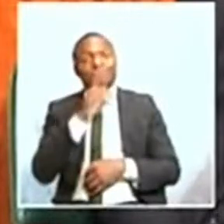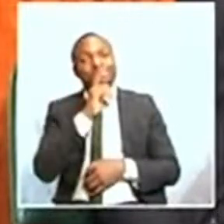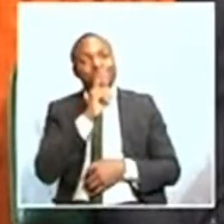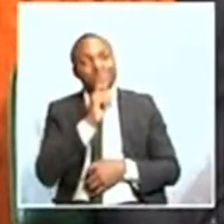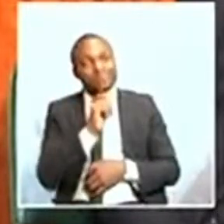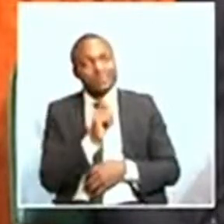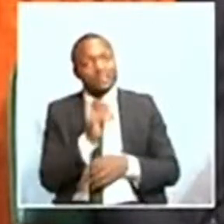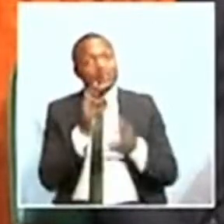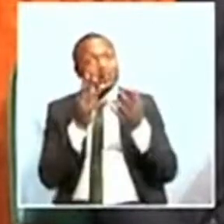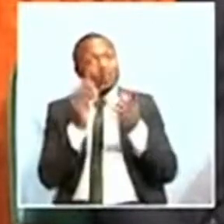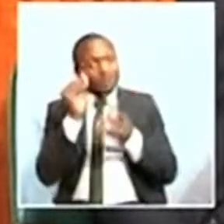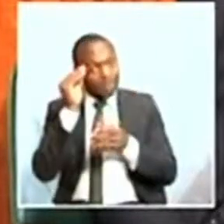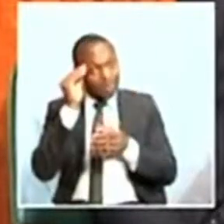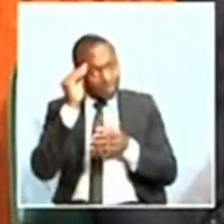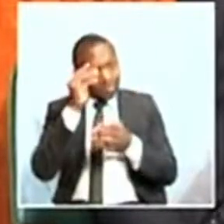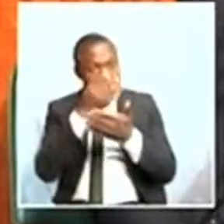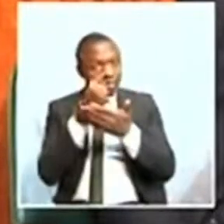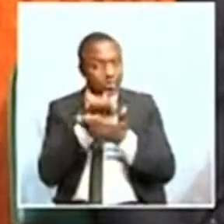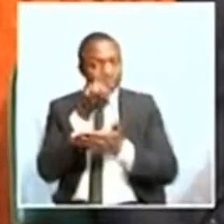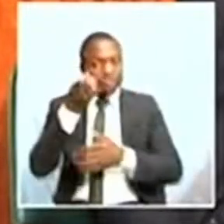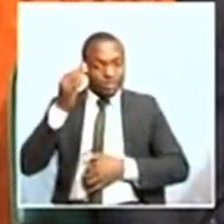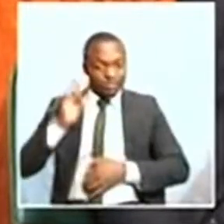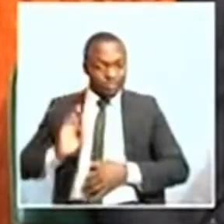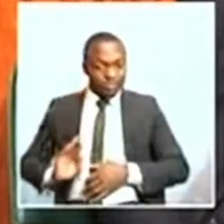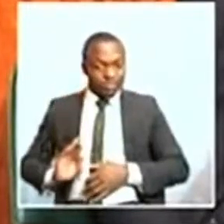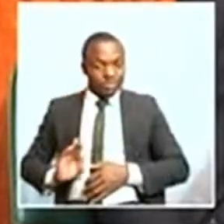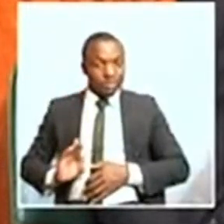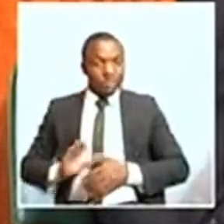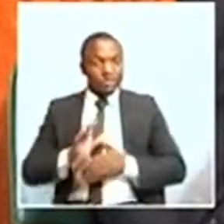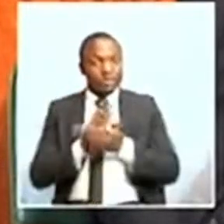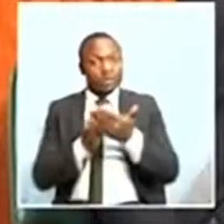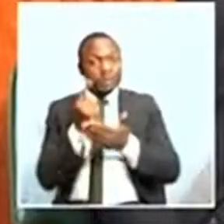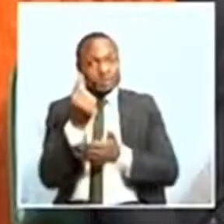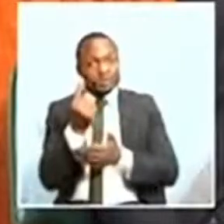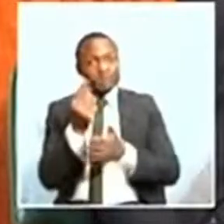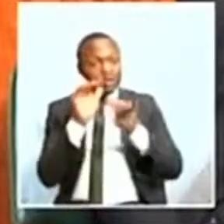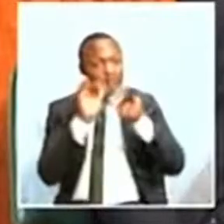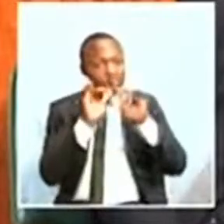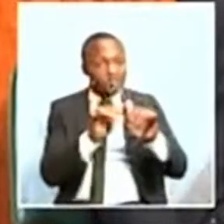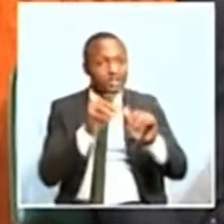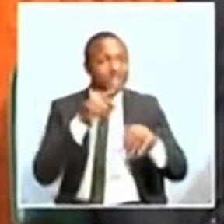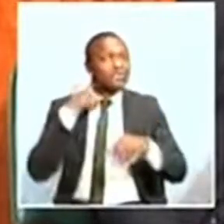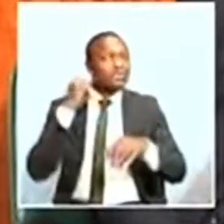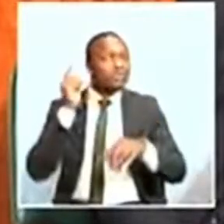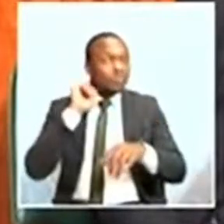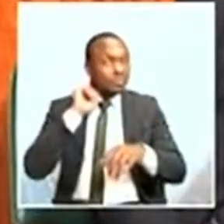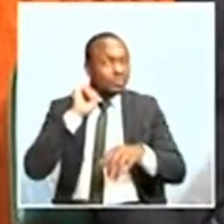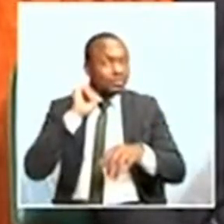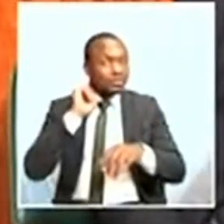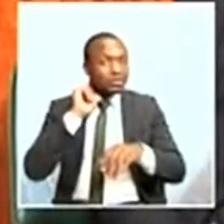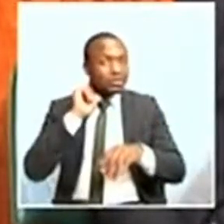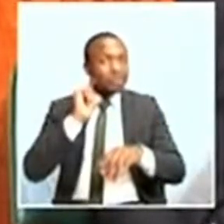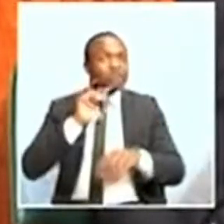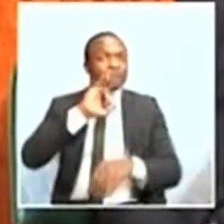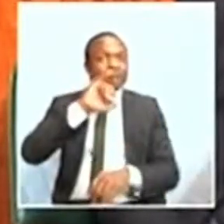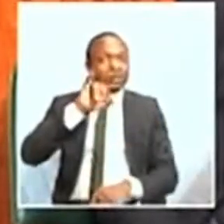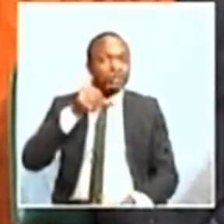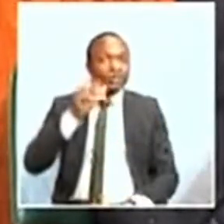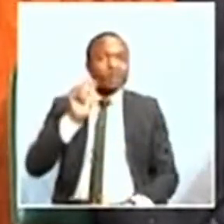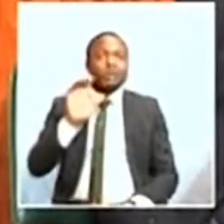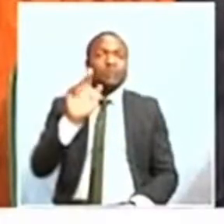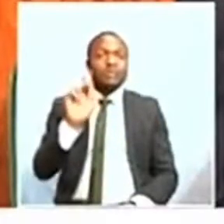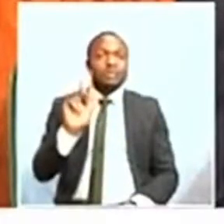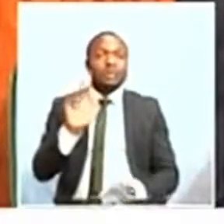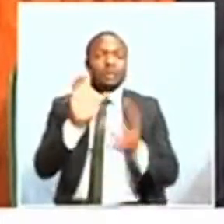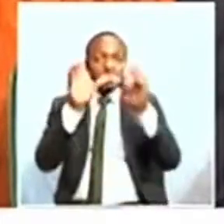to know the economical benefit to somebody who is living in Chawama, Jack Compound, or Kaputo